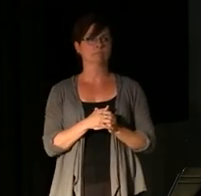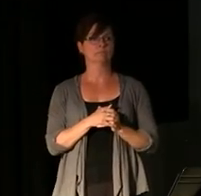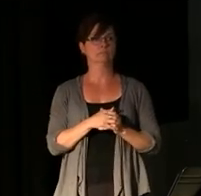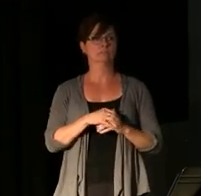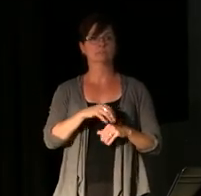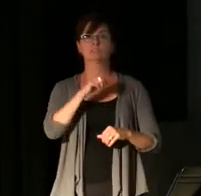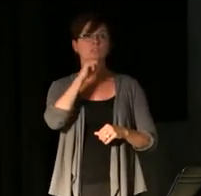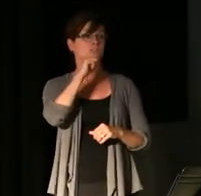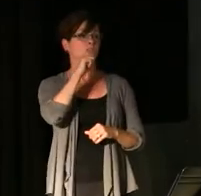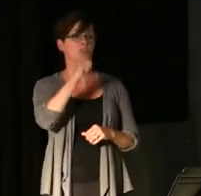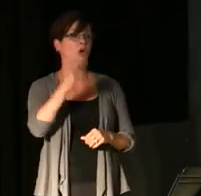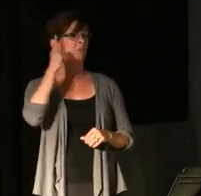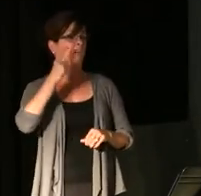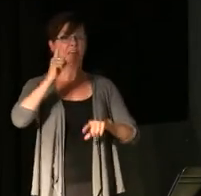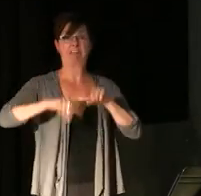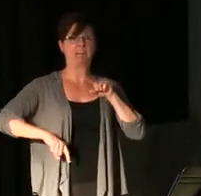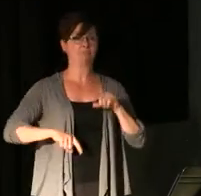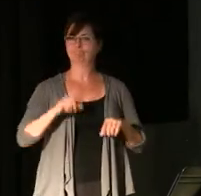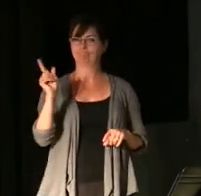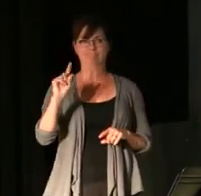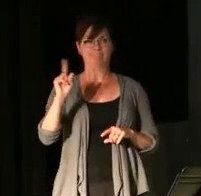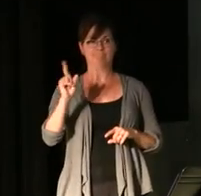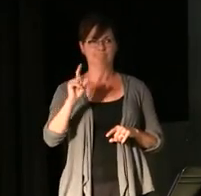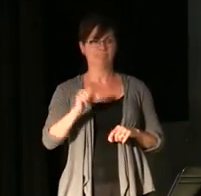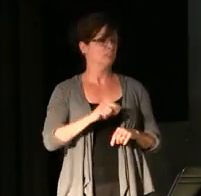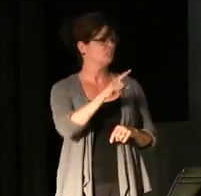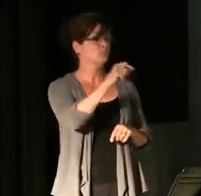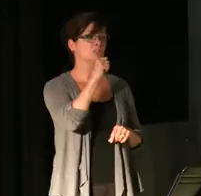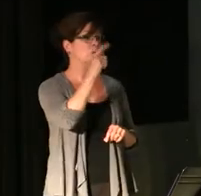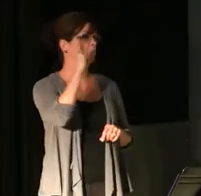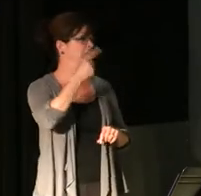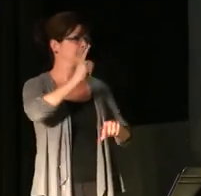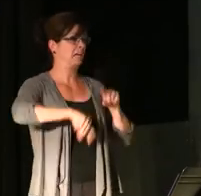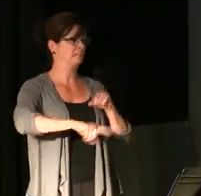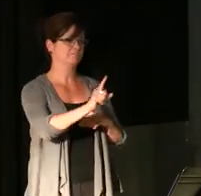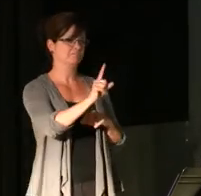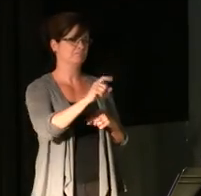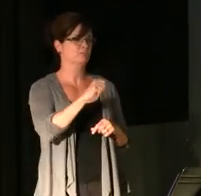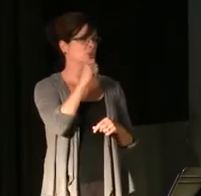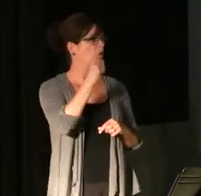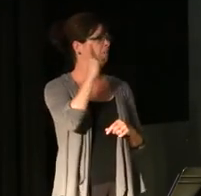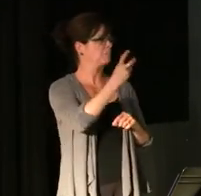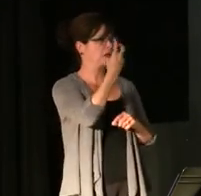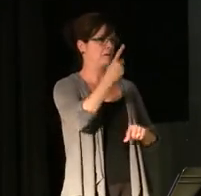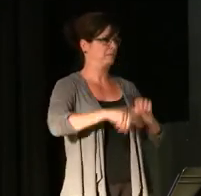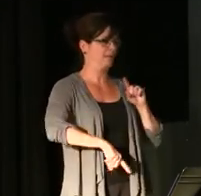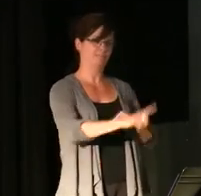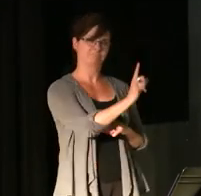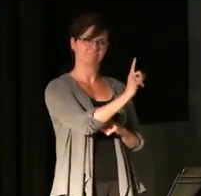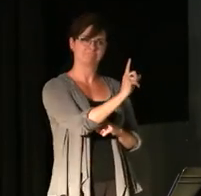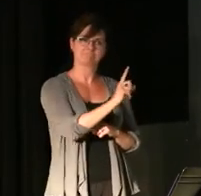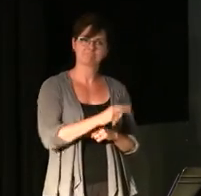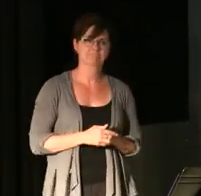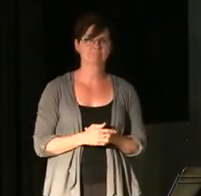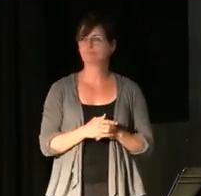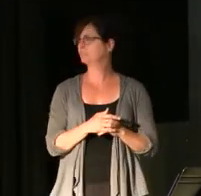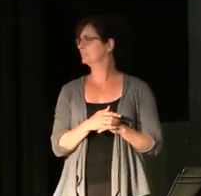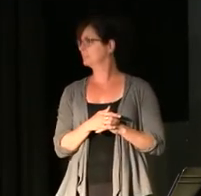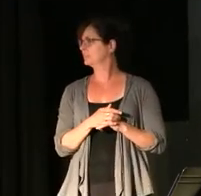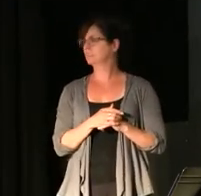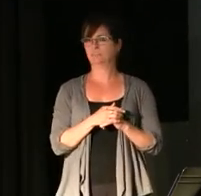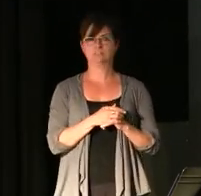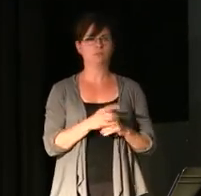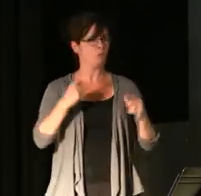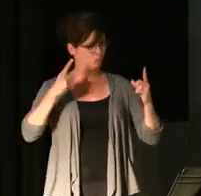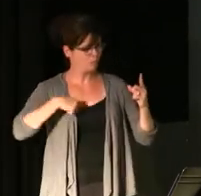don't underestimate us. Don't underestimate us. Don't underestimate us. We